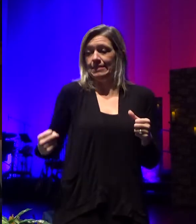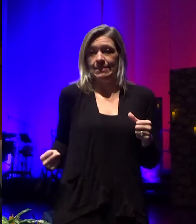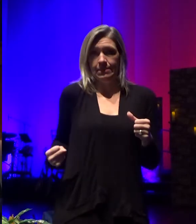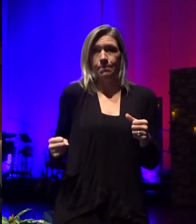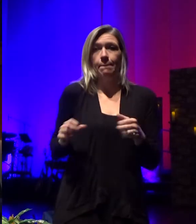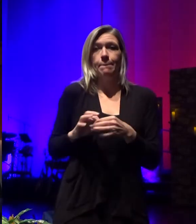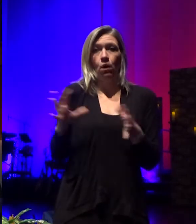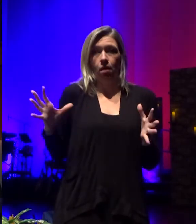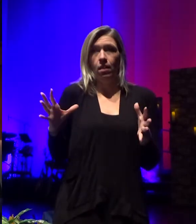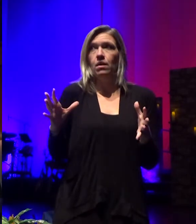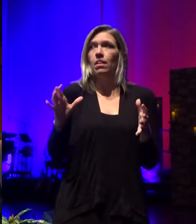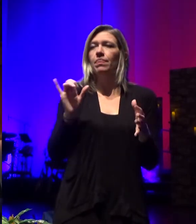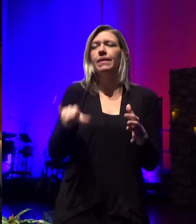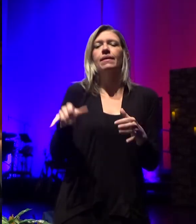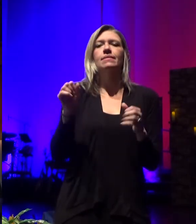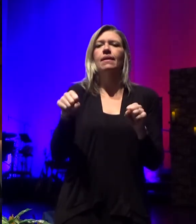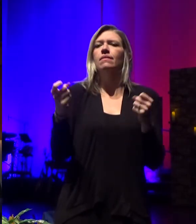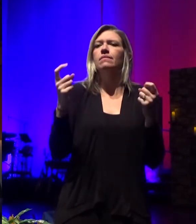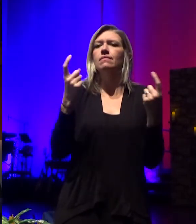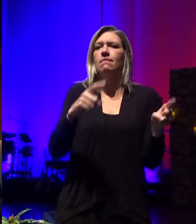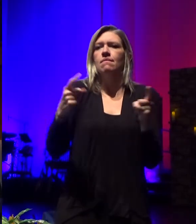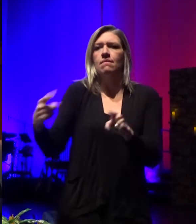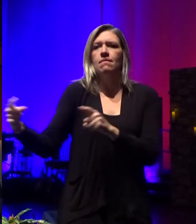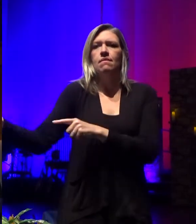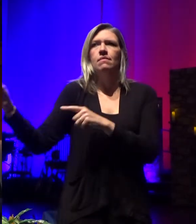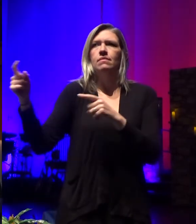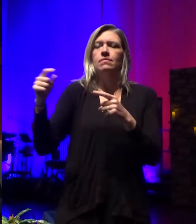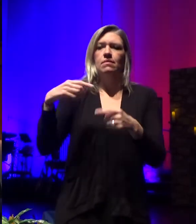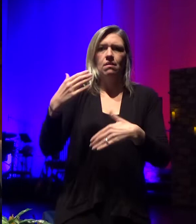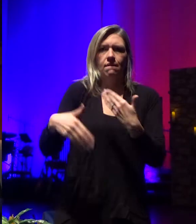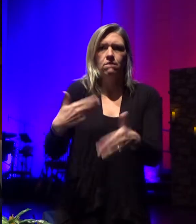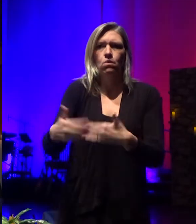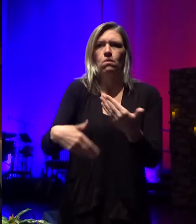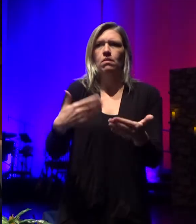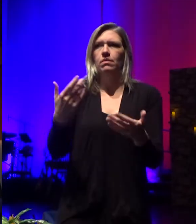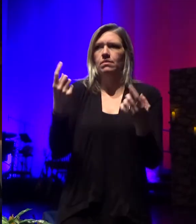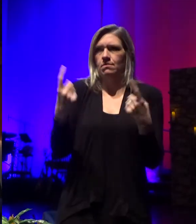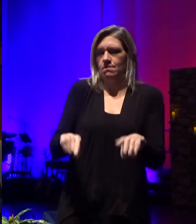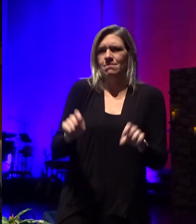can all unfold and that whole process can happen.